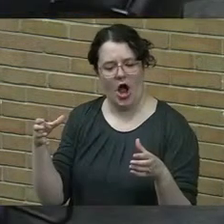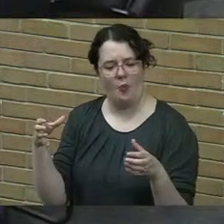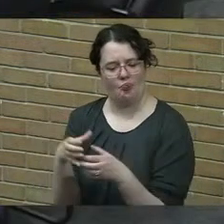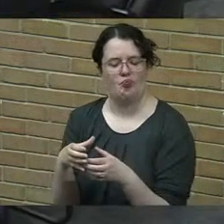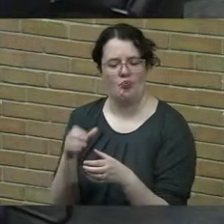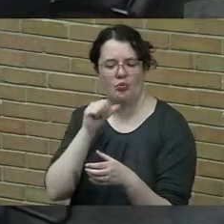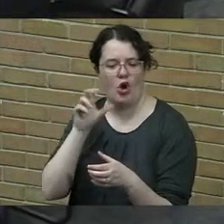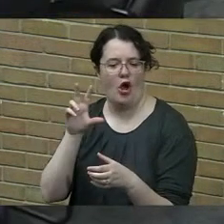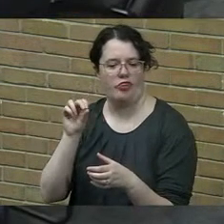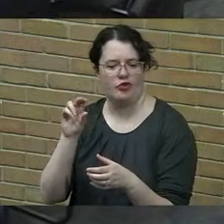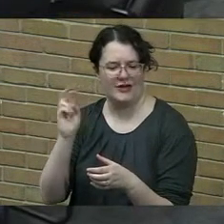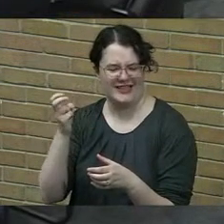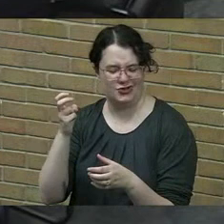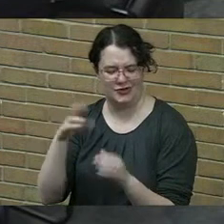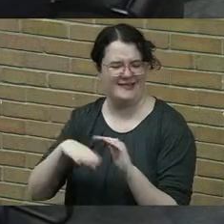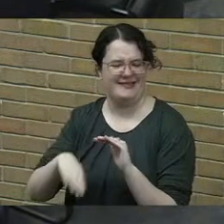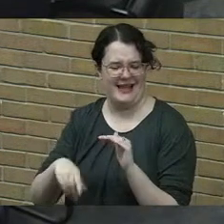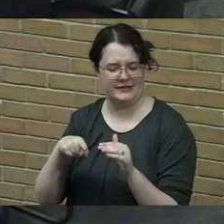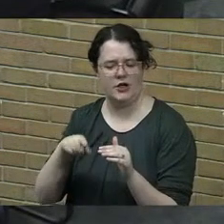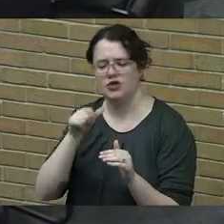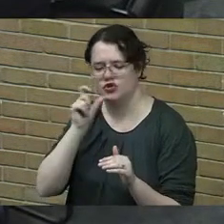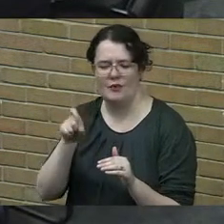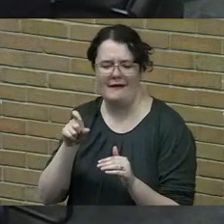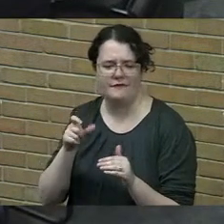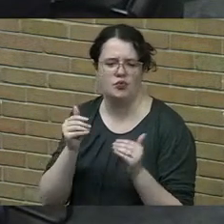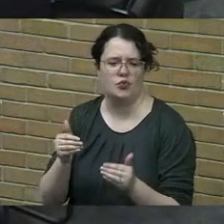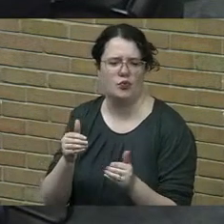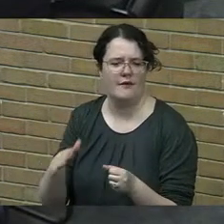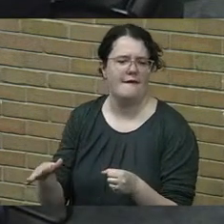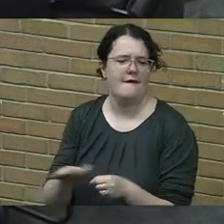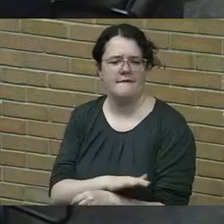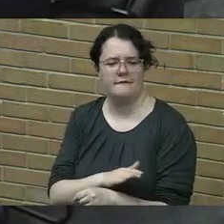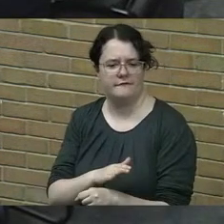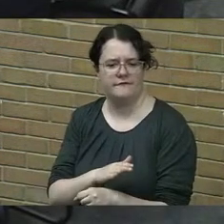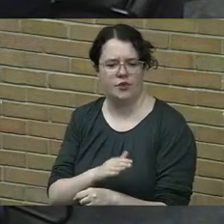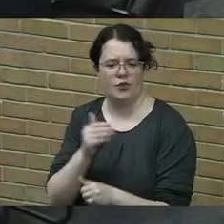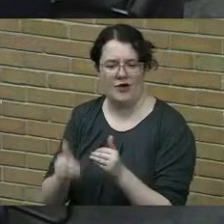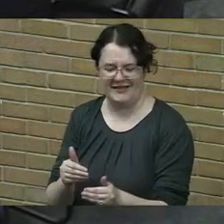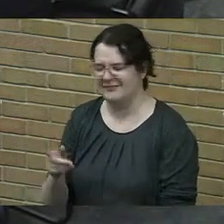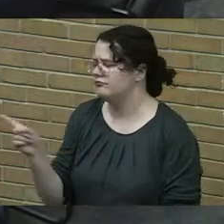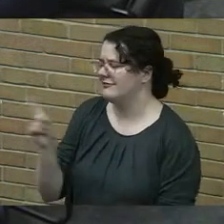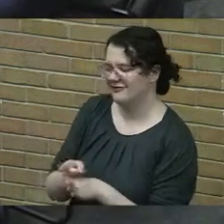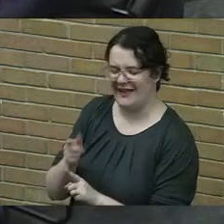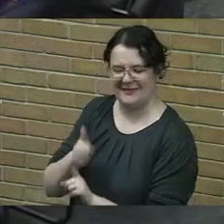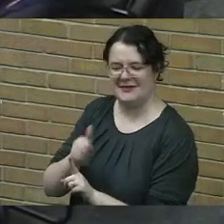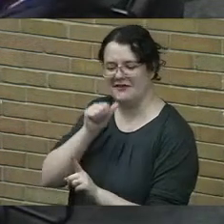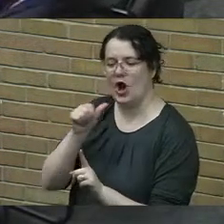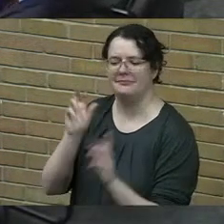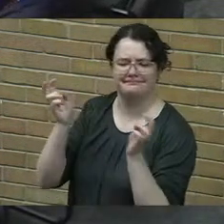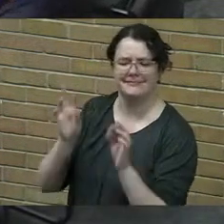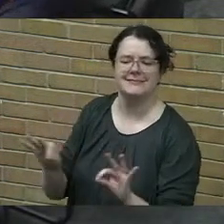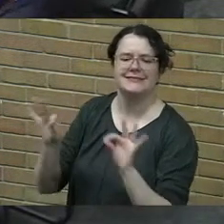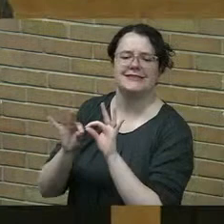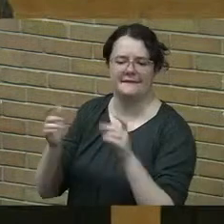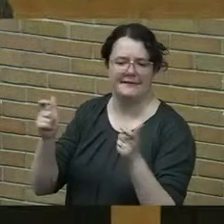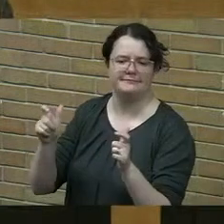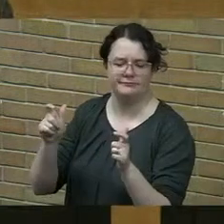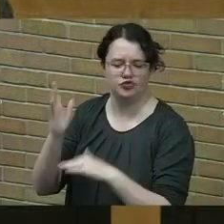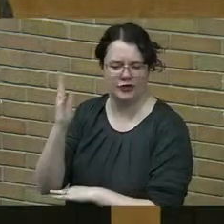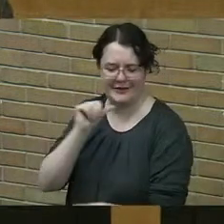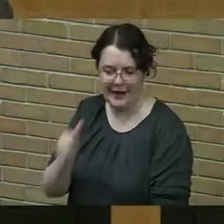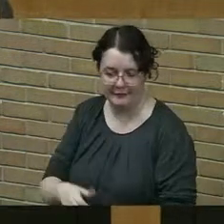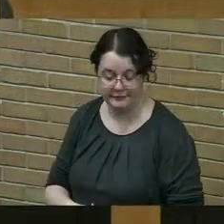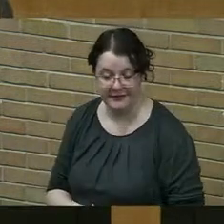go through the full. They don't meet the Public standard of hearing being a process, yeah. significant tree. Okay, moving on to new business. Jason,